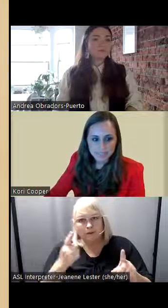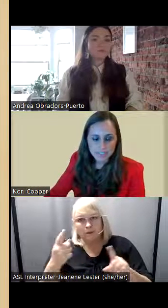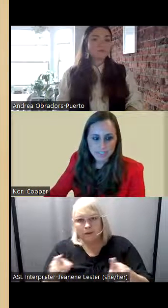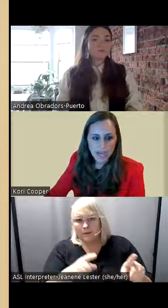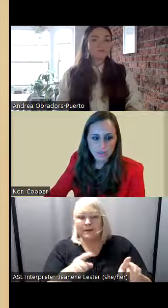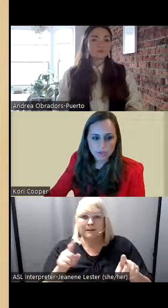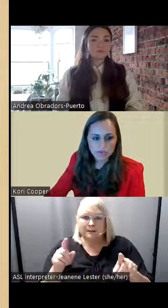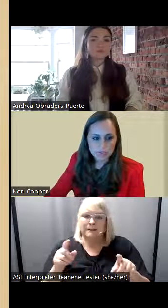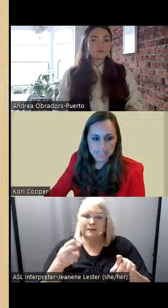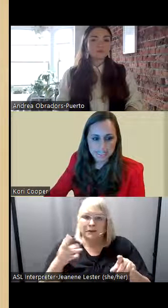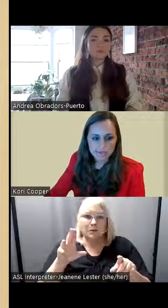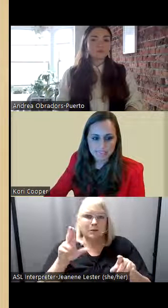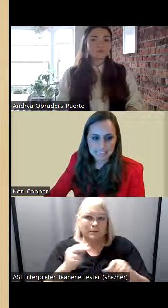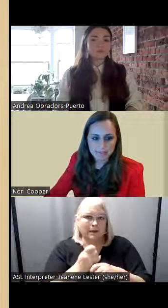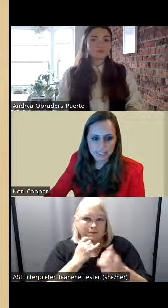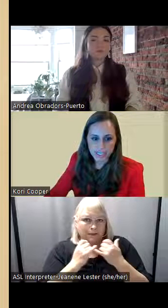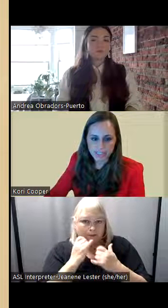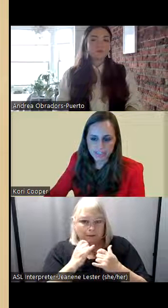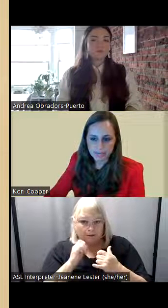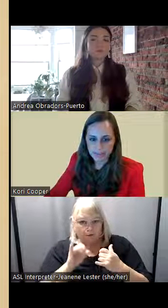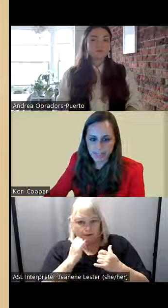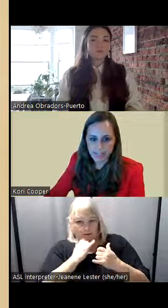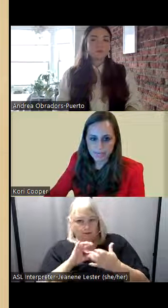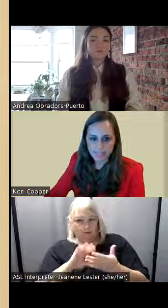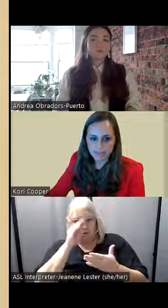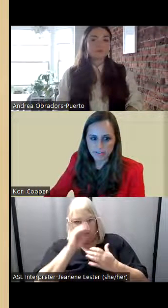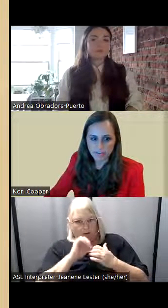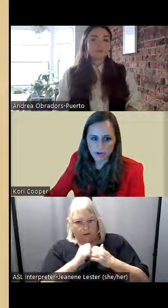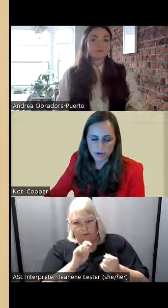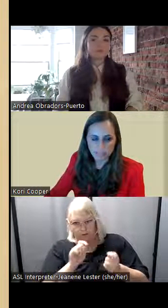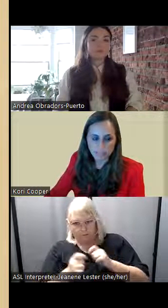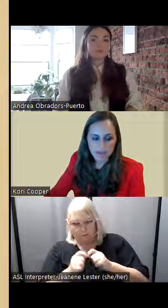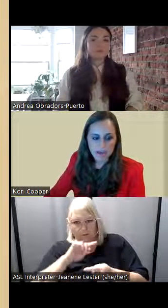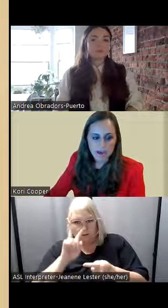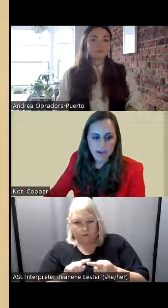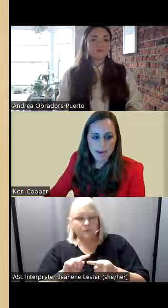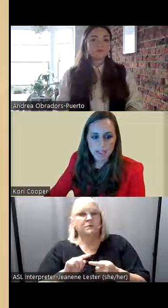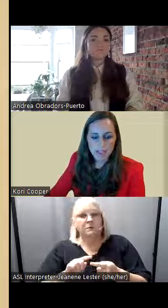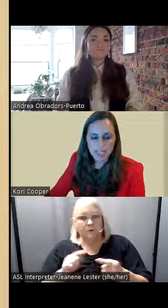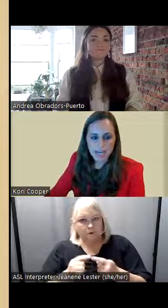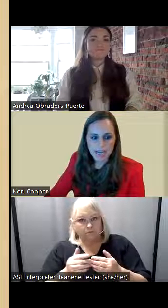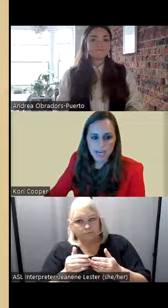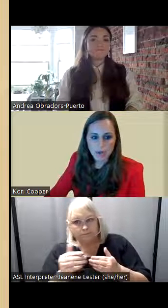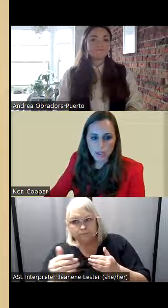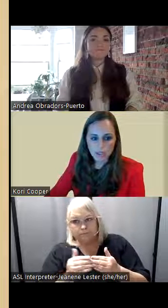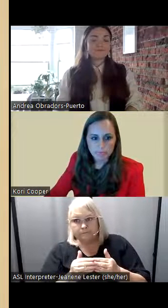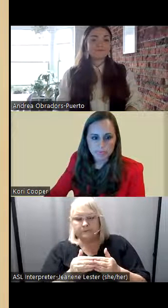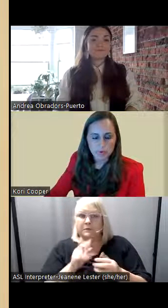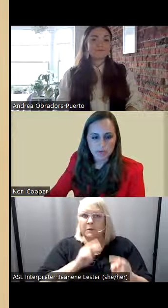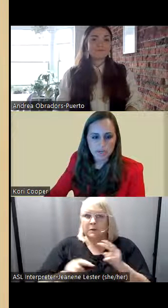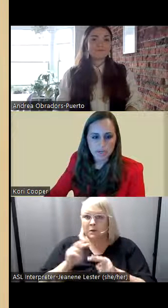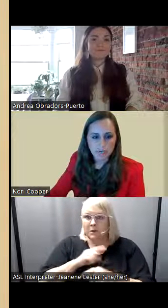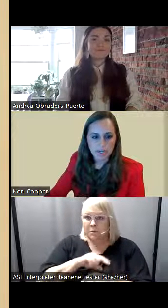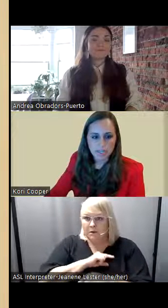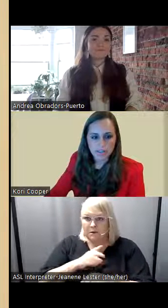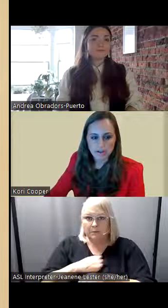errors. So how do we learn from mistakes and make systemic changes to prevent and mitigate future harm? In looking at quality improvement